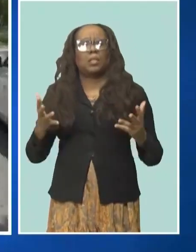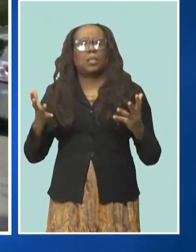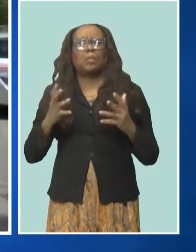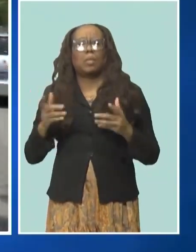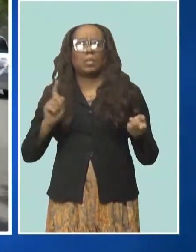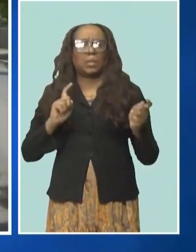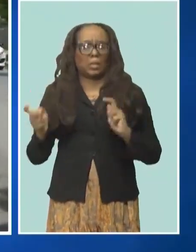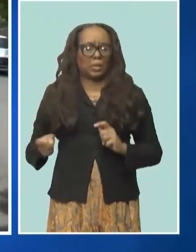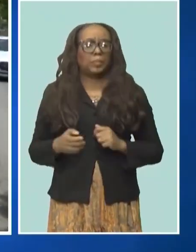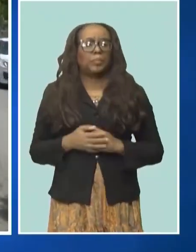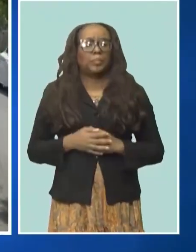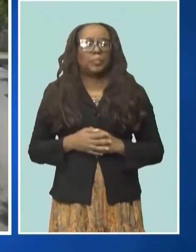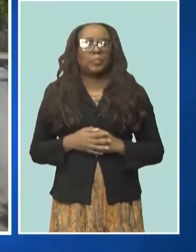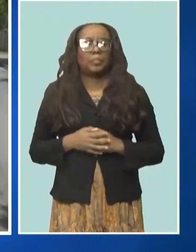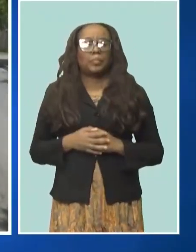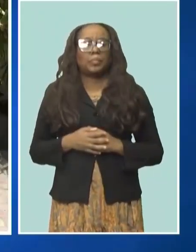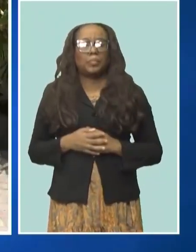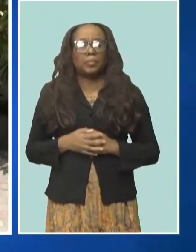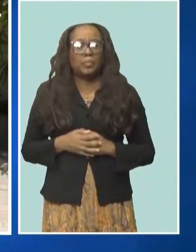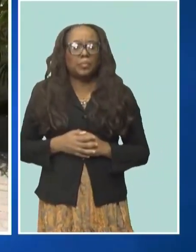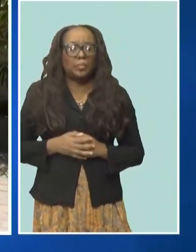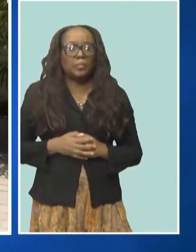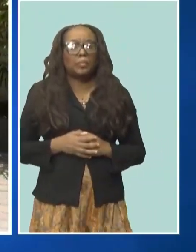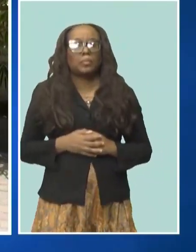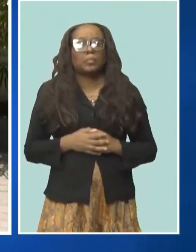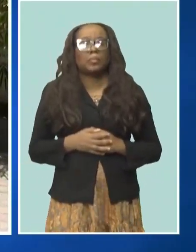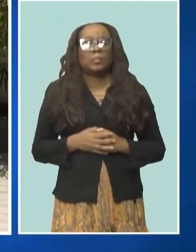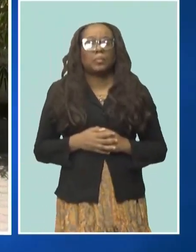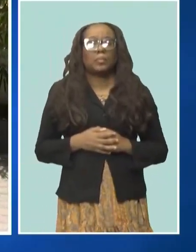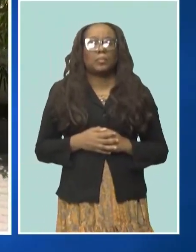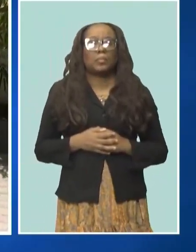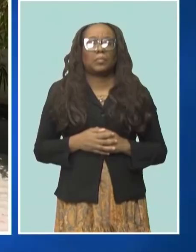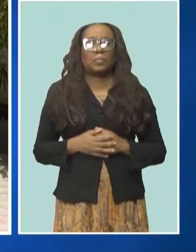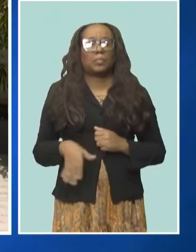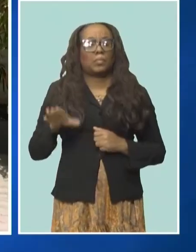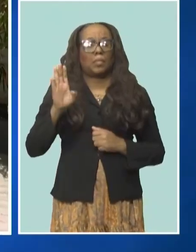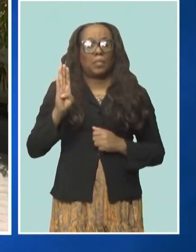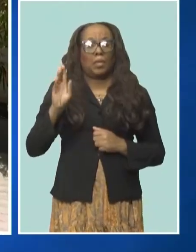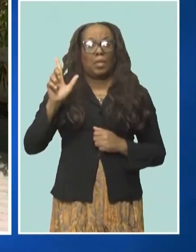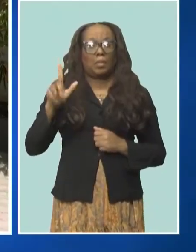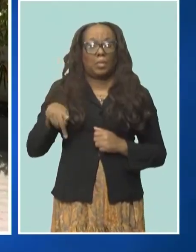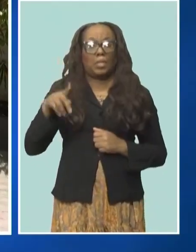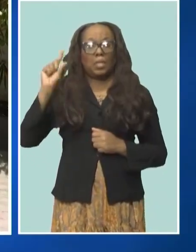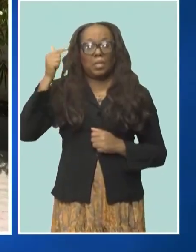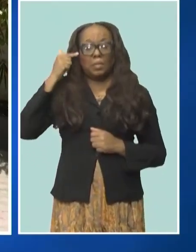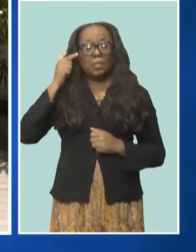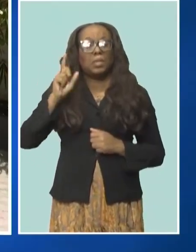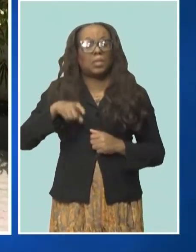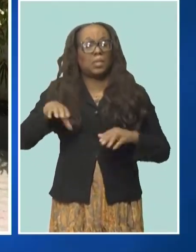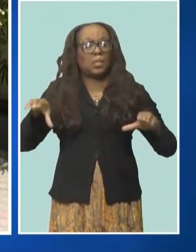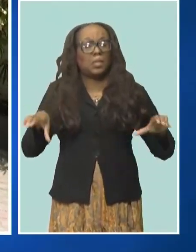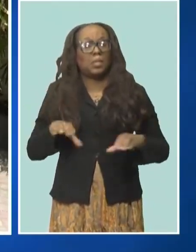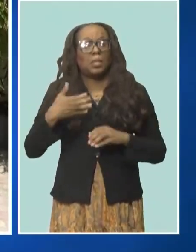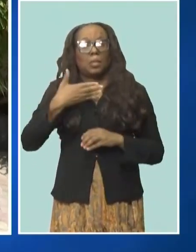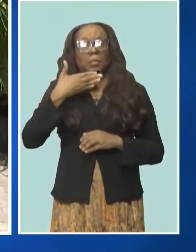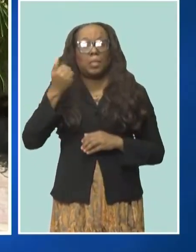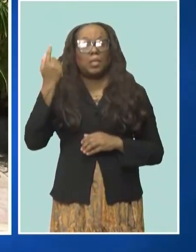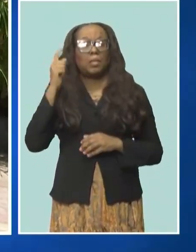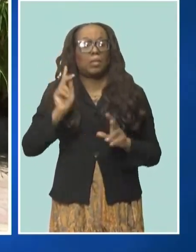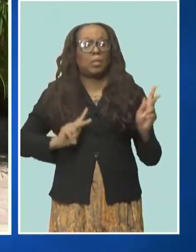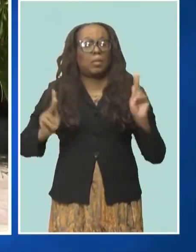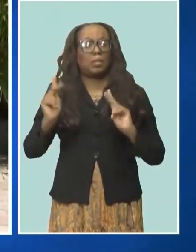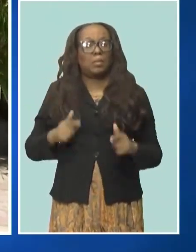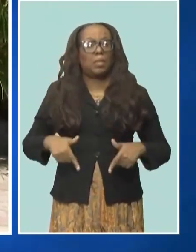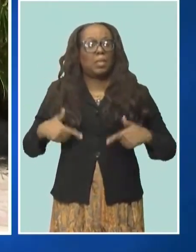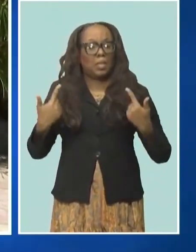of the past. The government in itself, the Barbados Labour Party, they should have done better for the people, the constituents